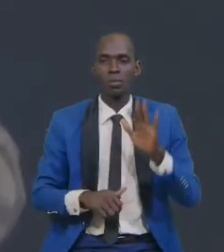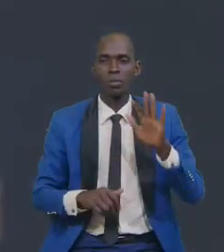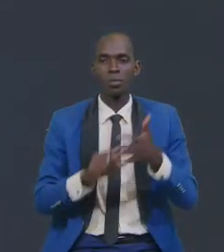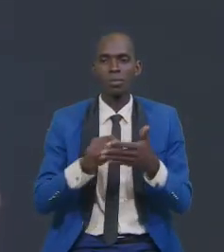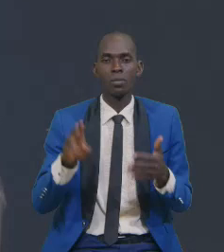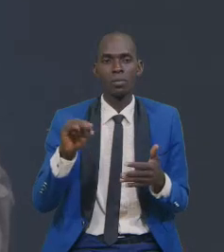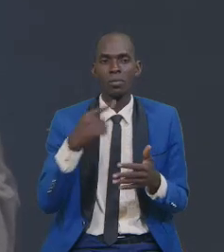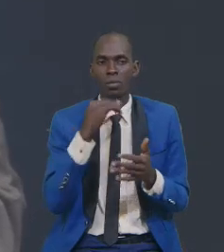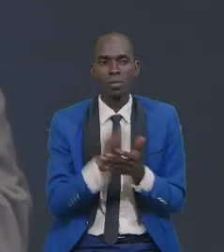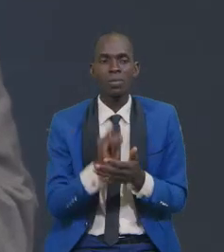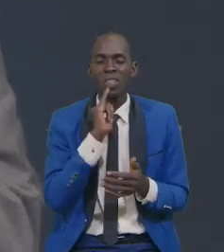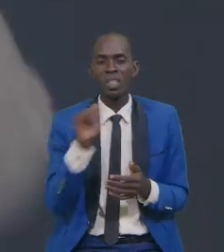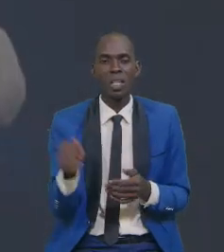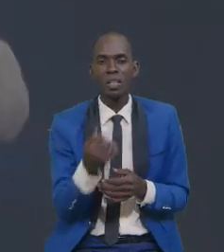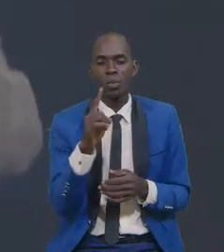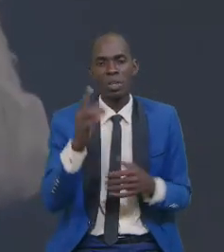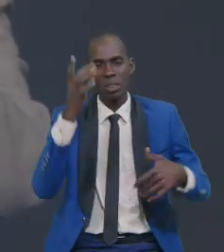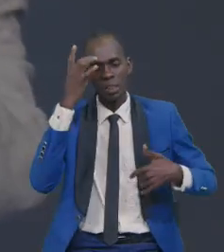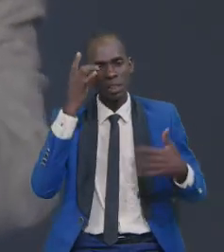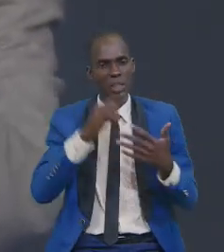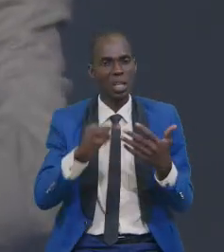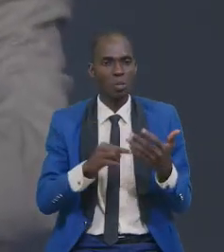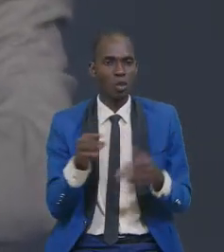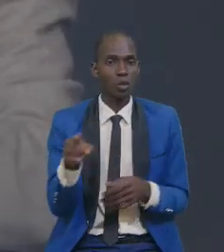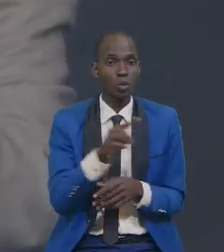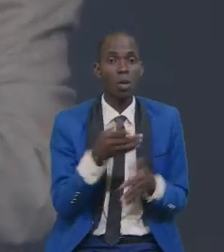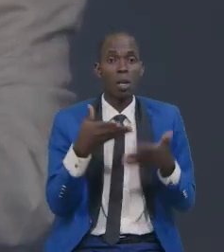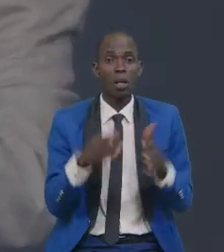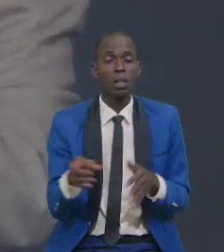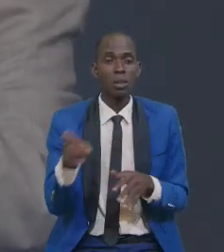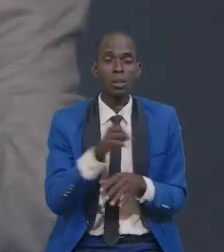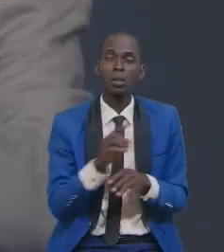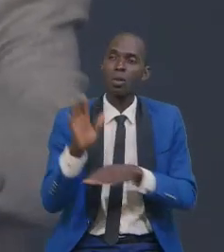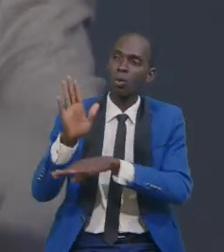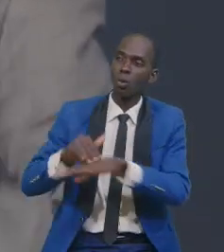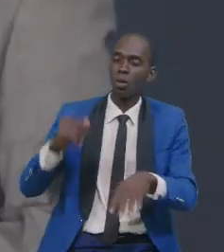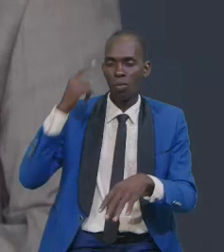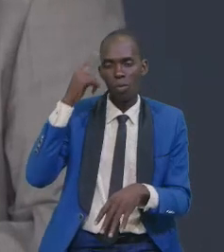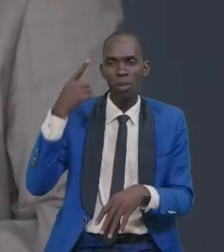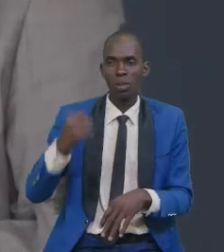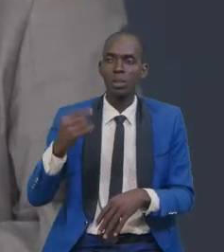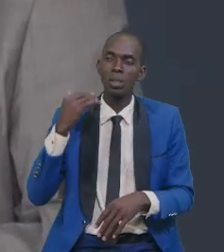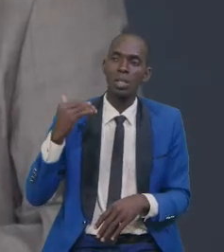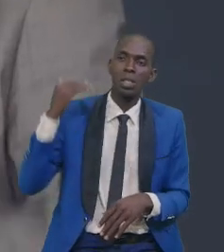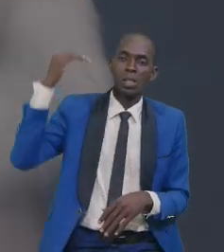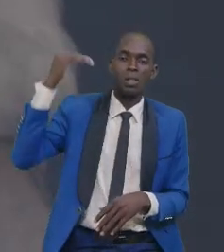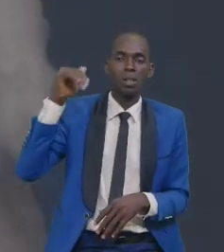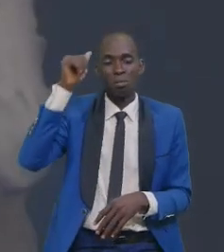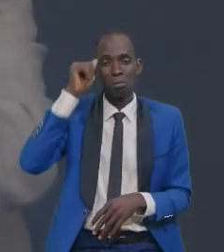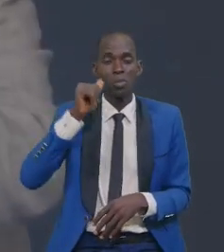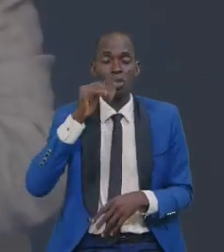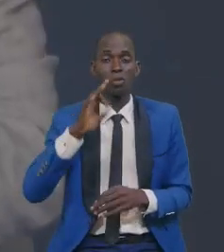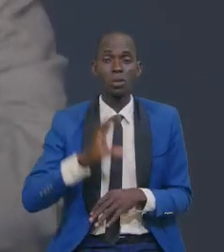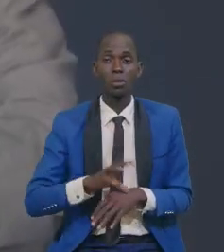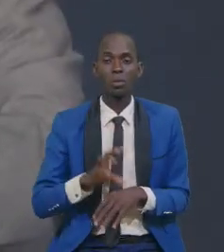sick among you? Let him call for the elders of the church, and let